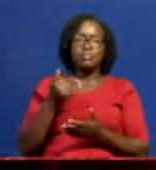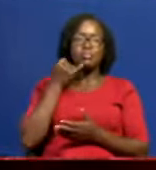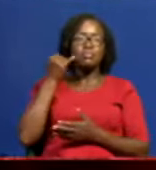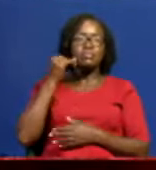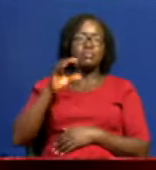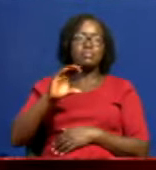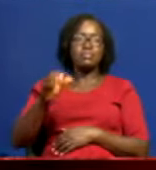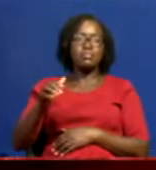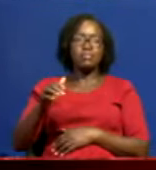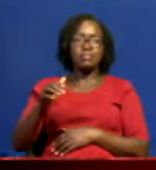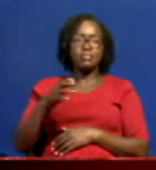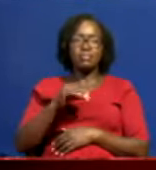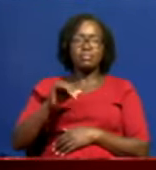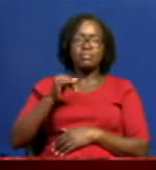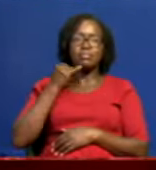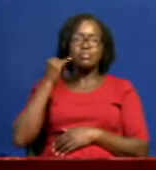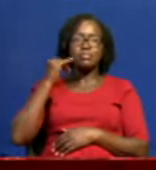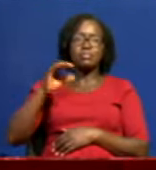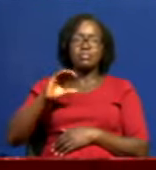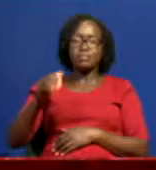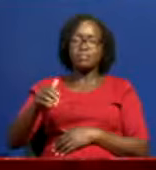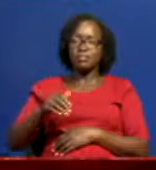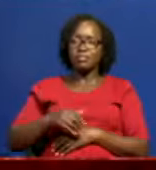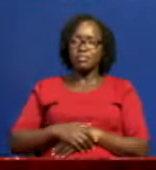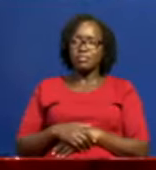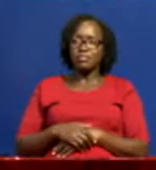County na Nakuru Town.